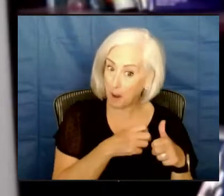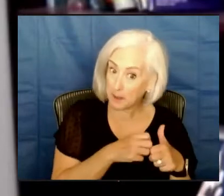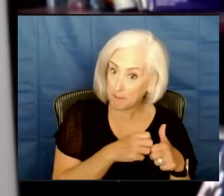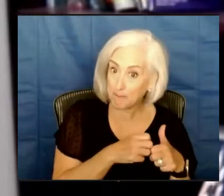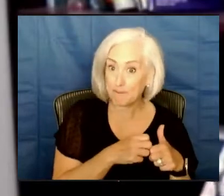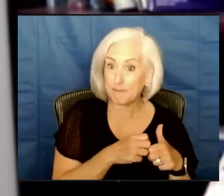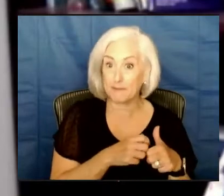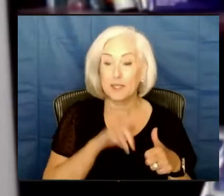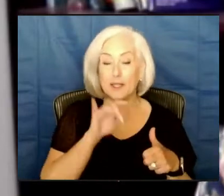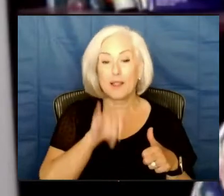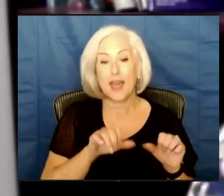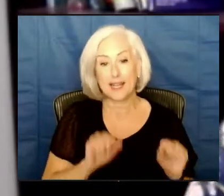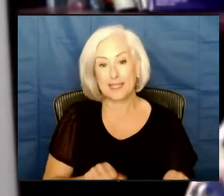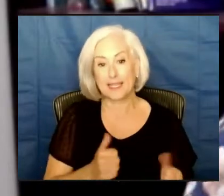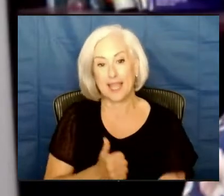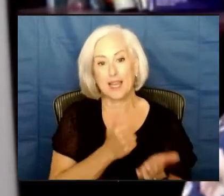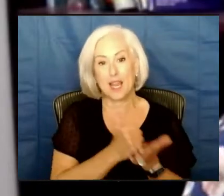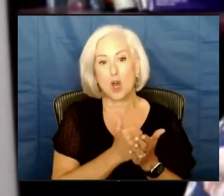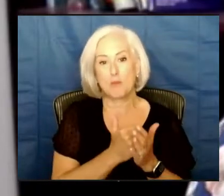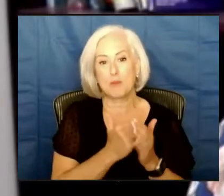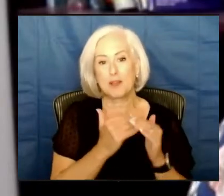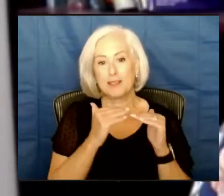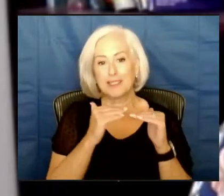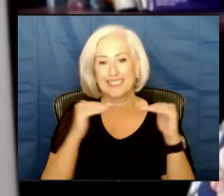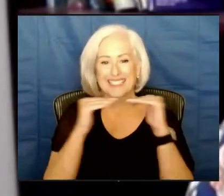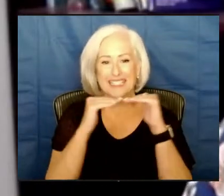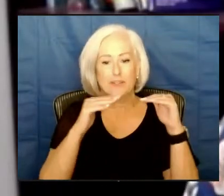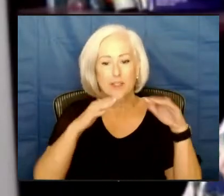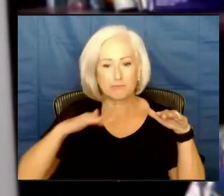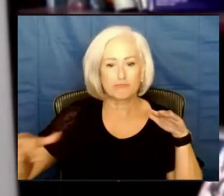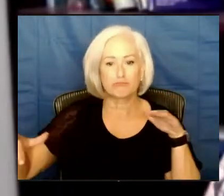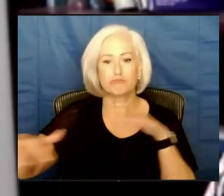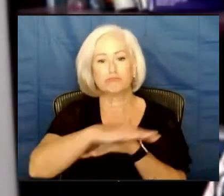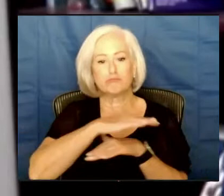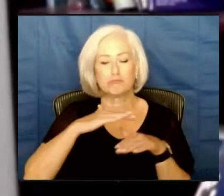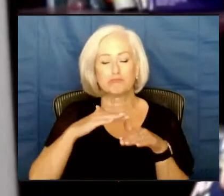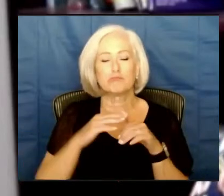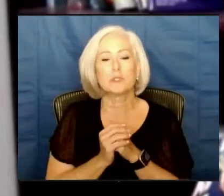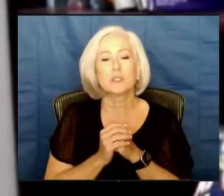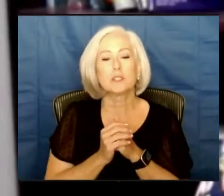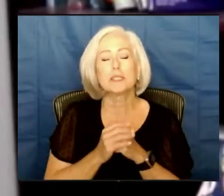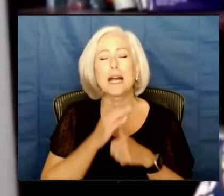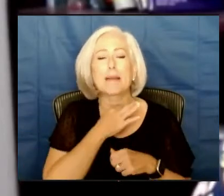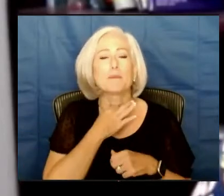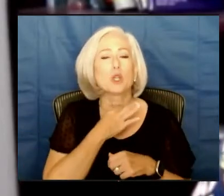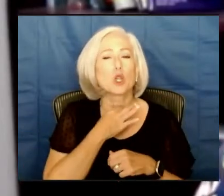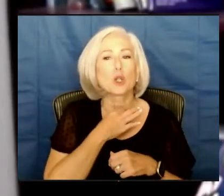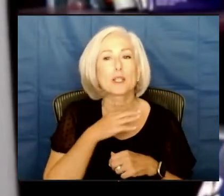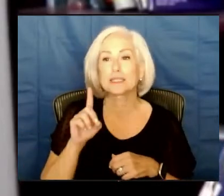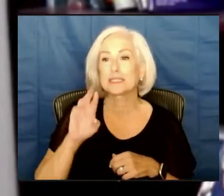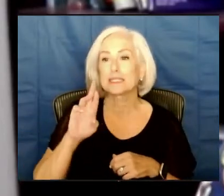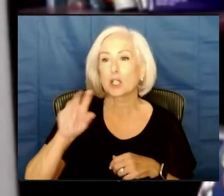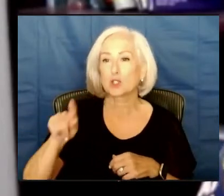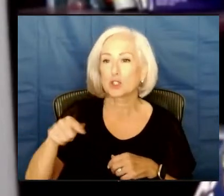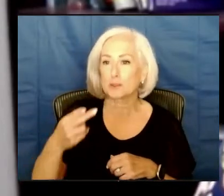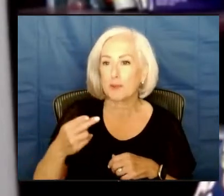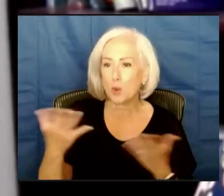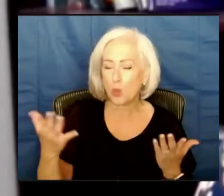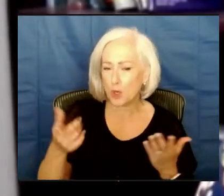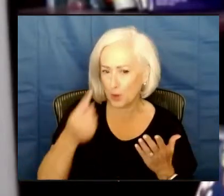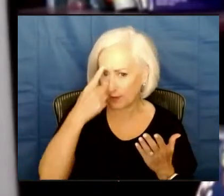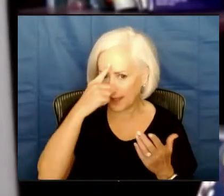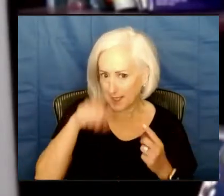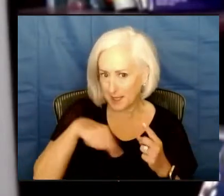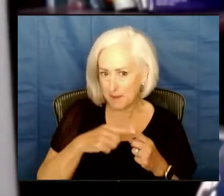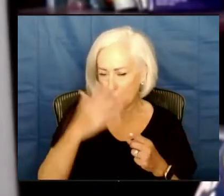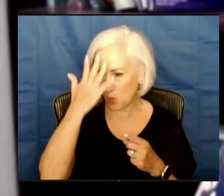help sort of even the playing field a little bit. I'm curious, Dr. Smith, what you think about why the